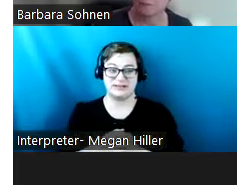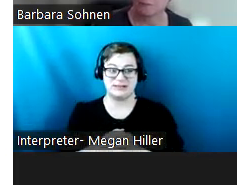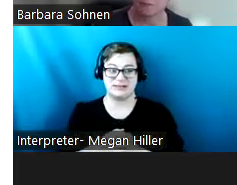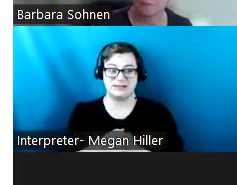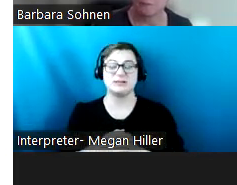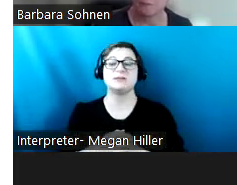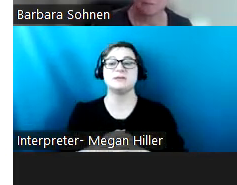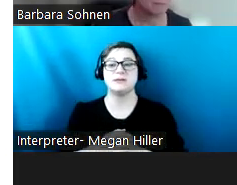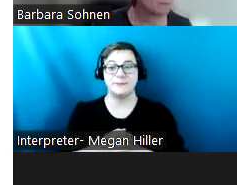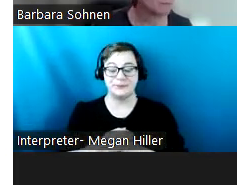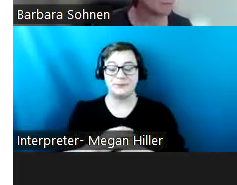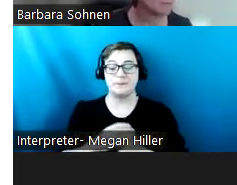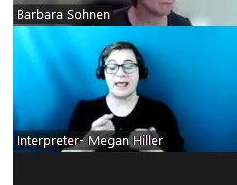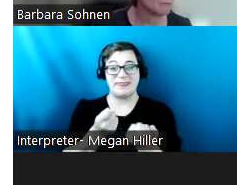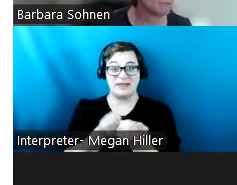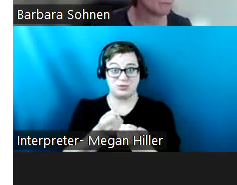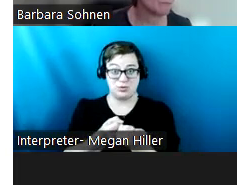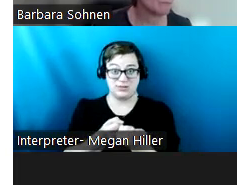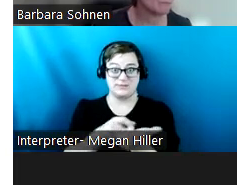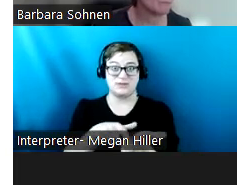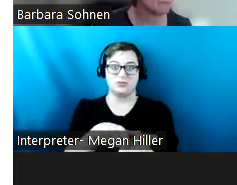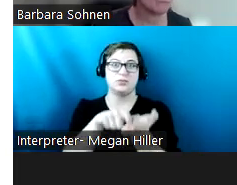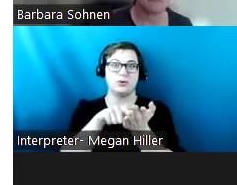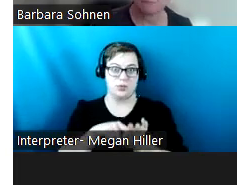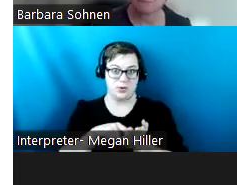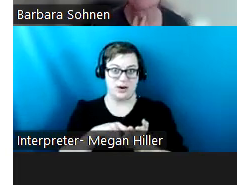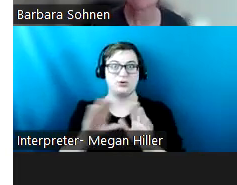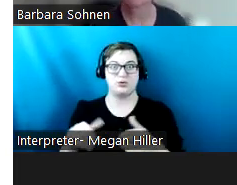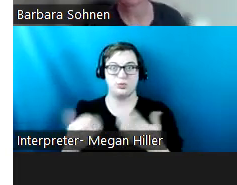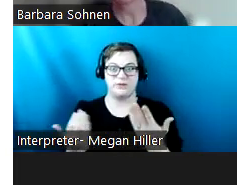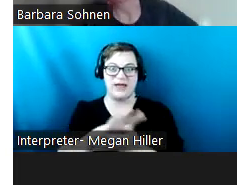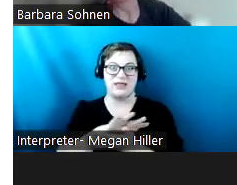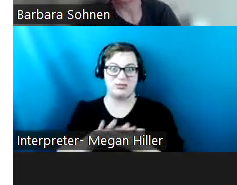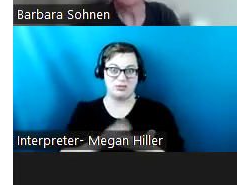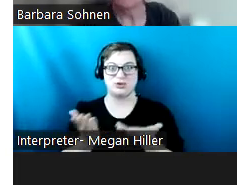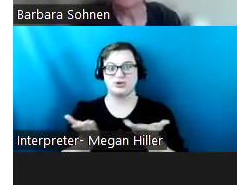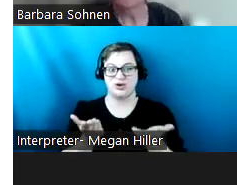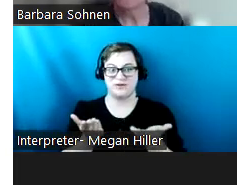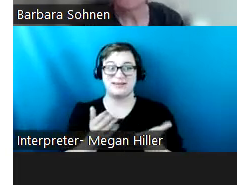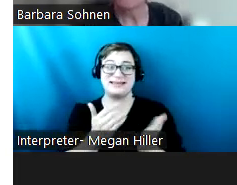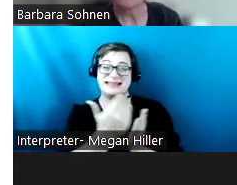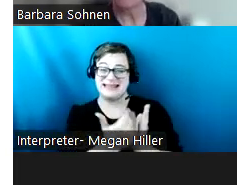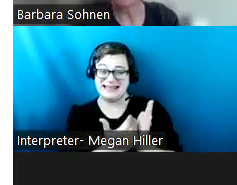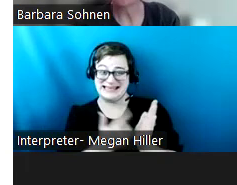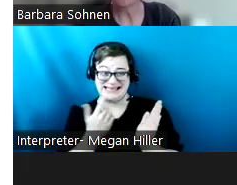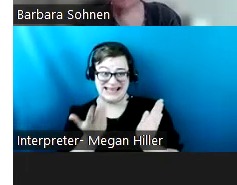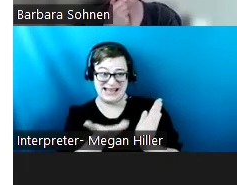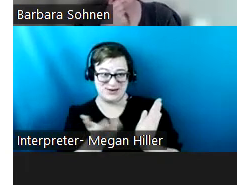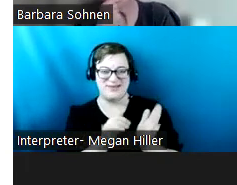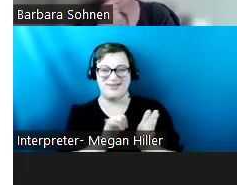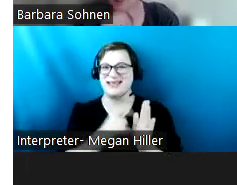So the endorsement is required to provide those services. This list is really just